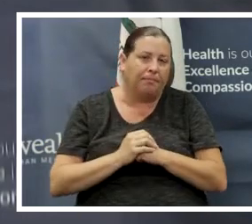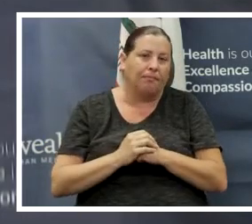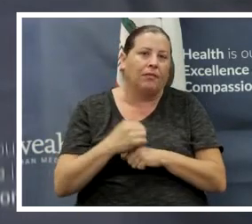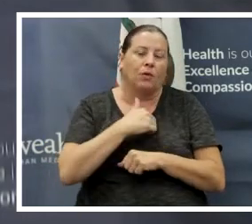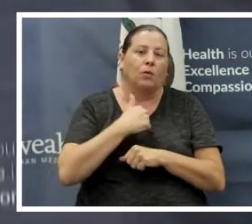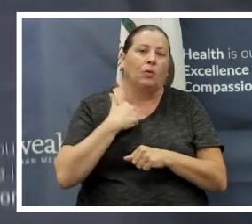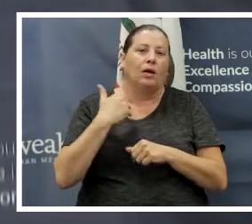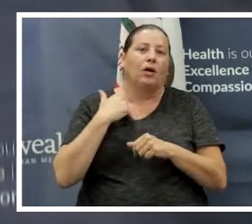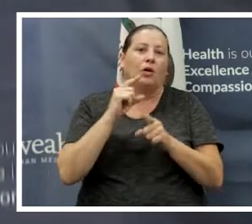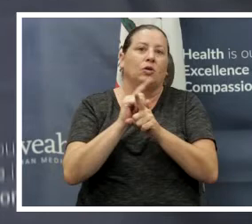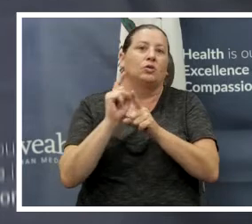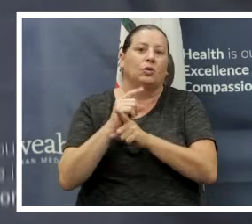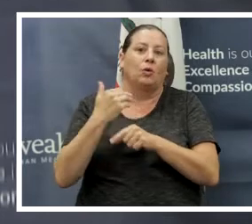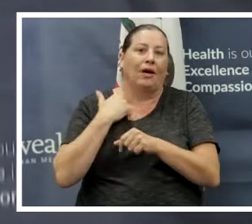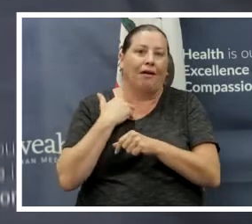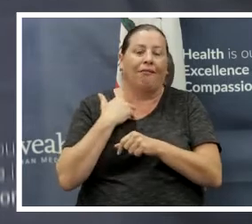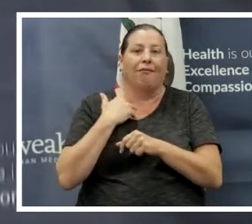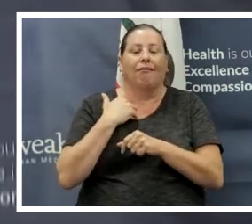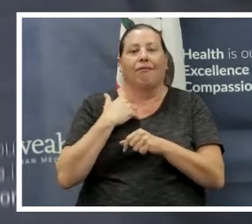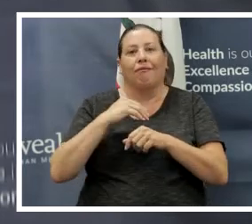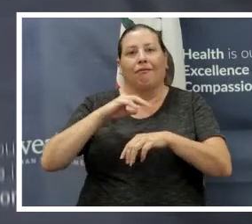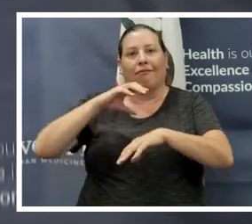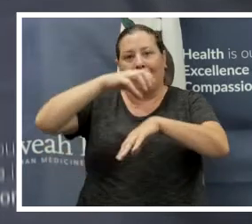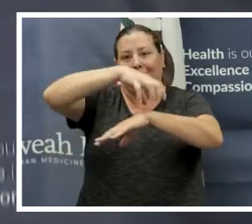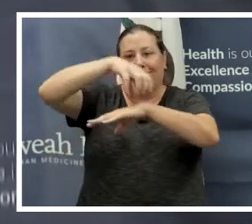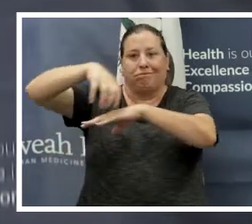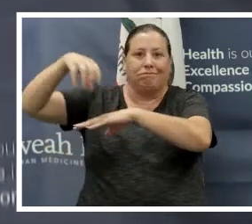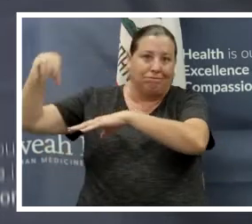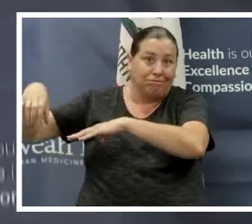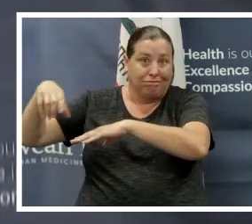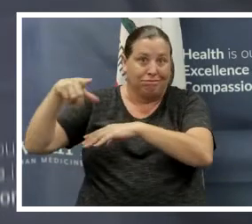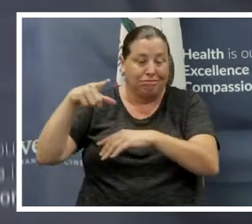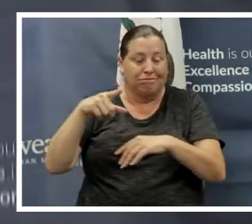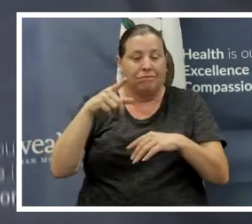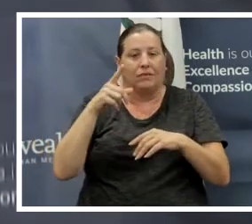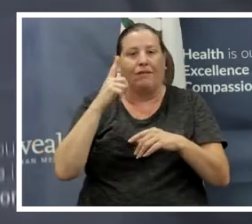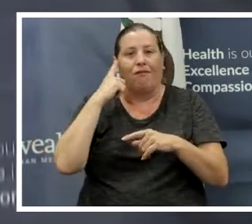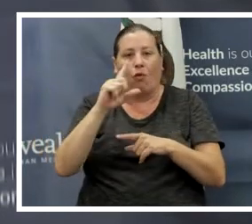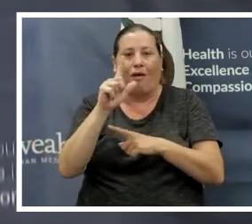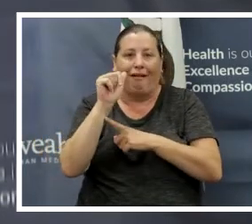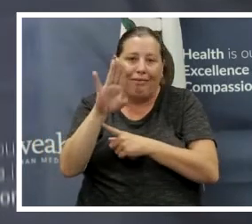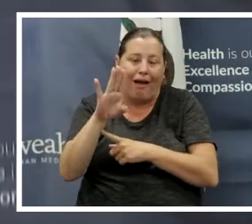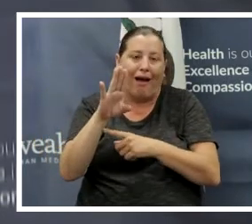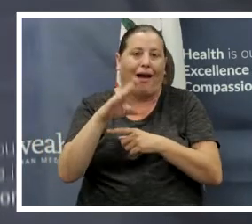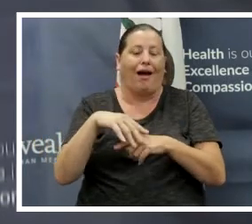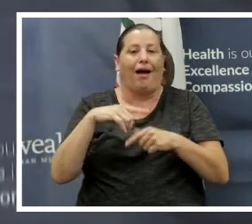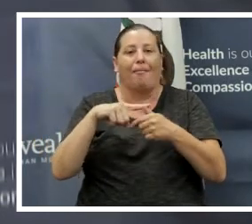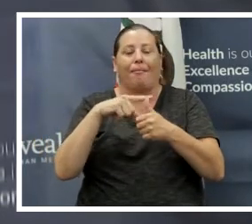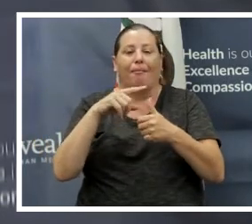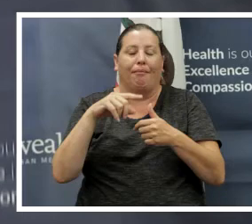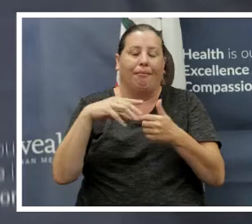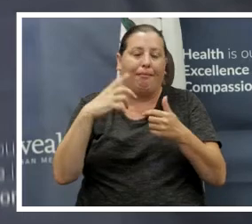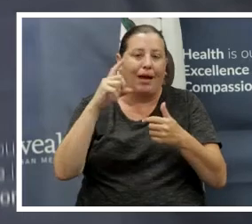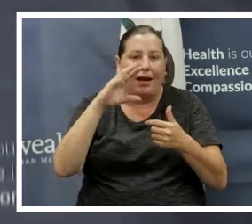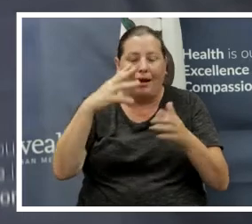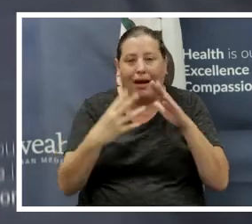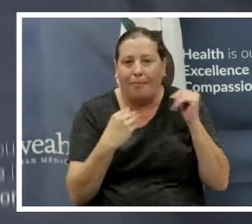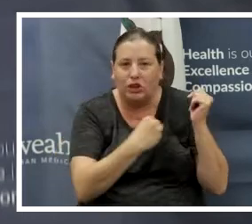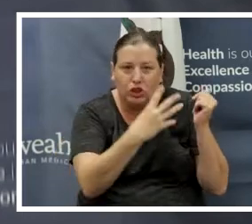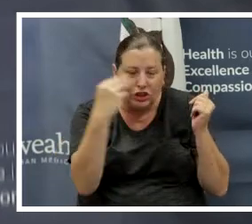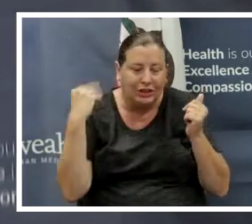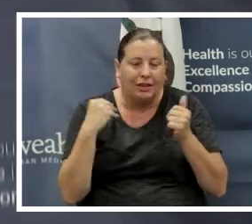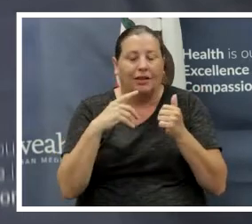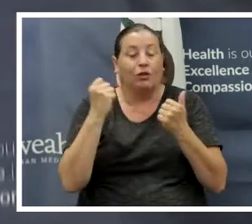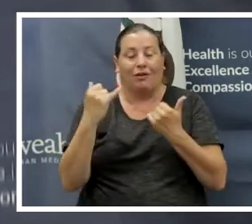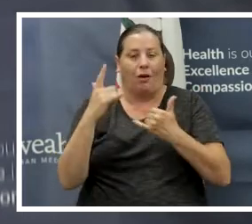there where we actually have laboratory and imaging. So those will all start to come down, and we will move all of the ED outside operations